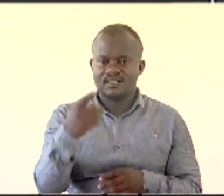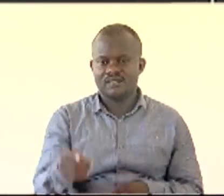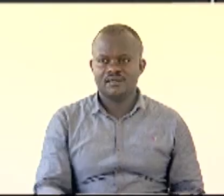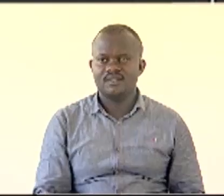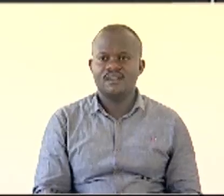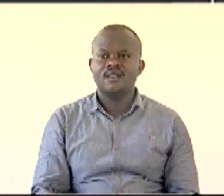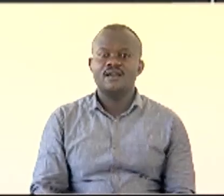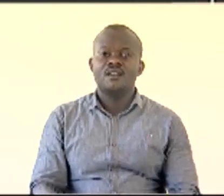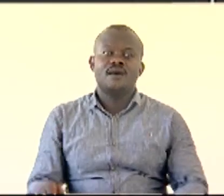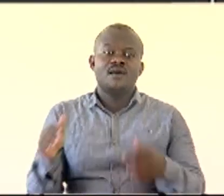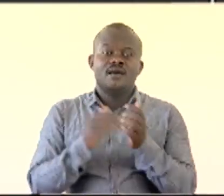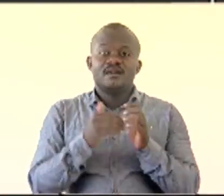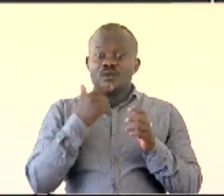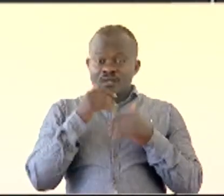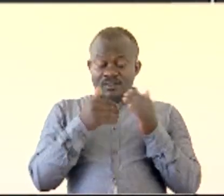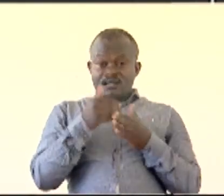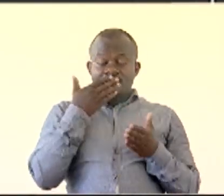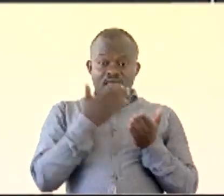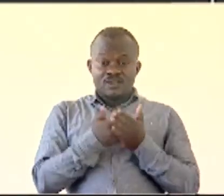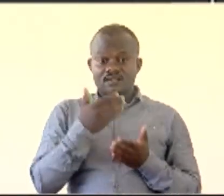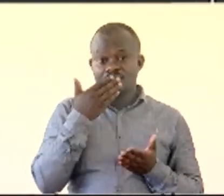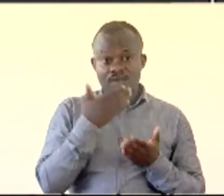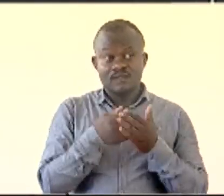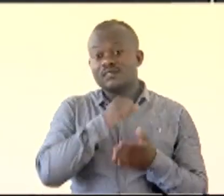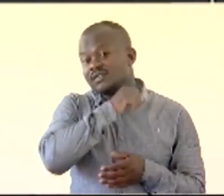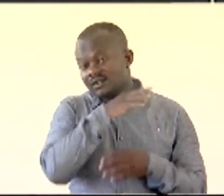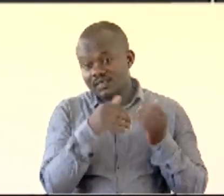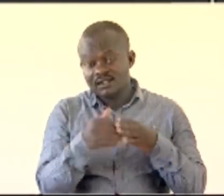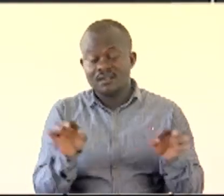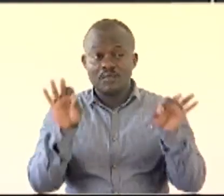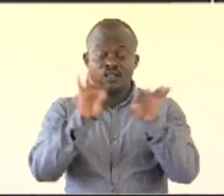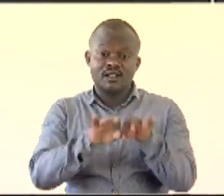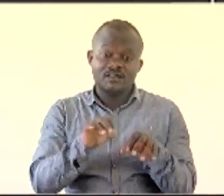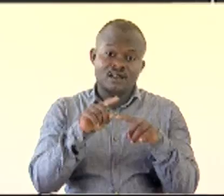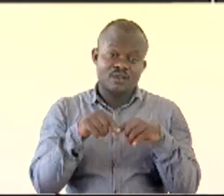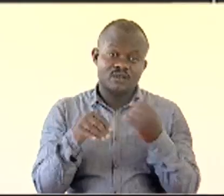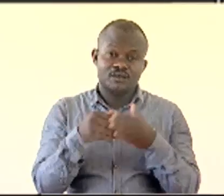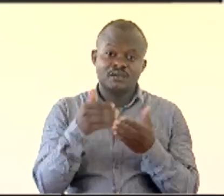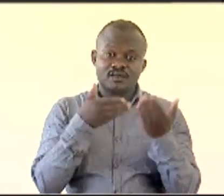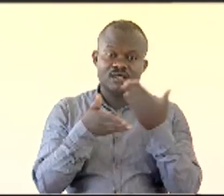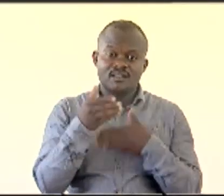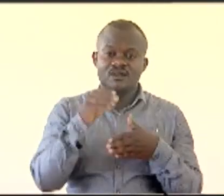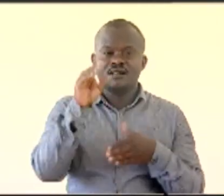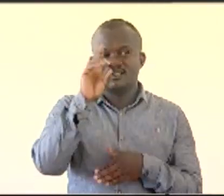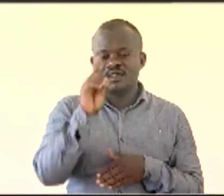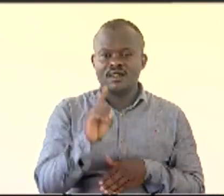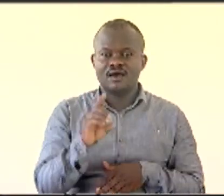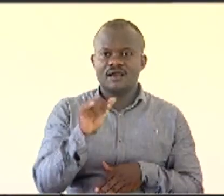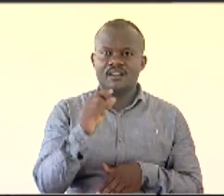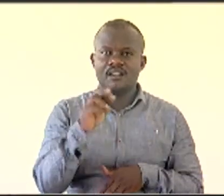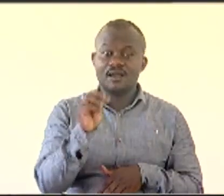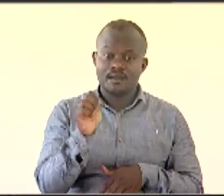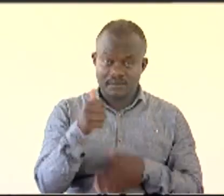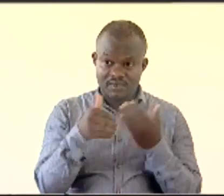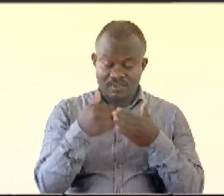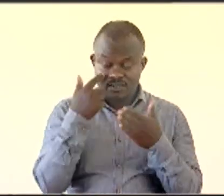do you think this is good? Do you think pollution is important according to the diagrams or photos you have seen?